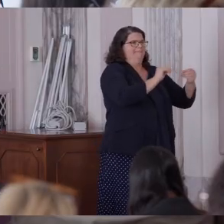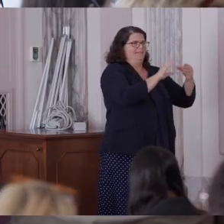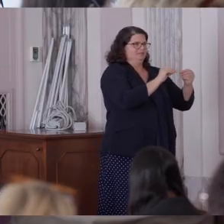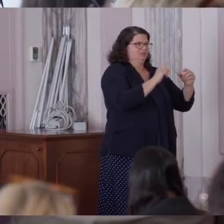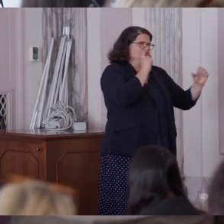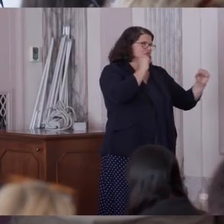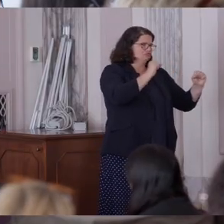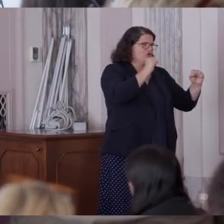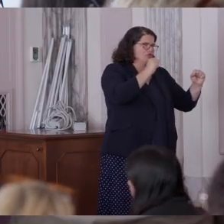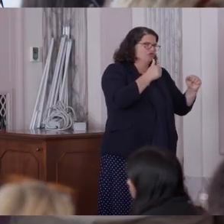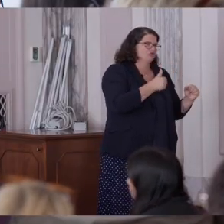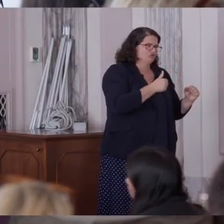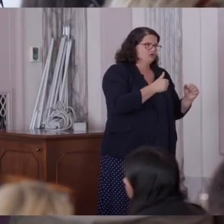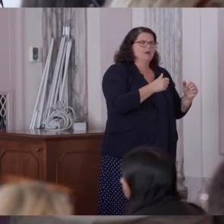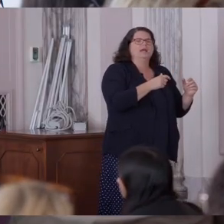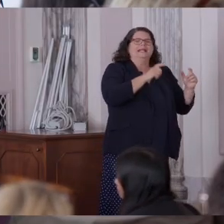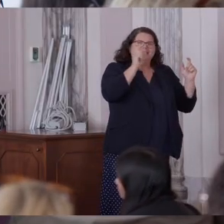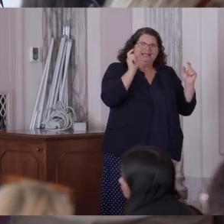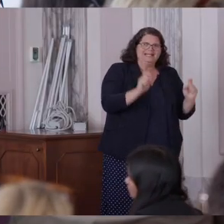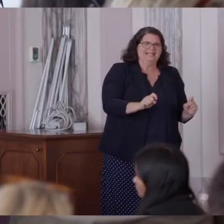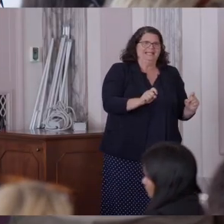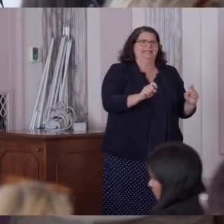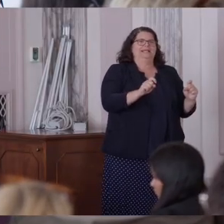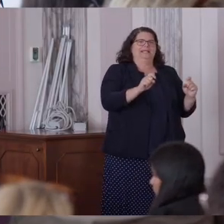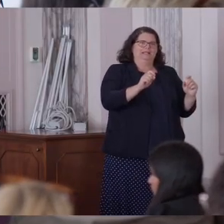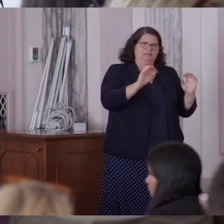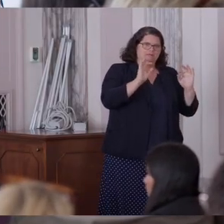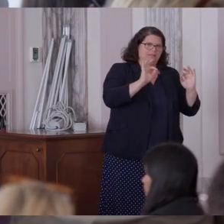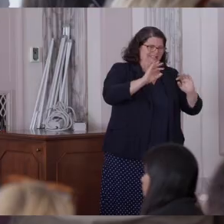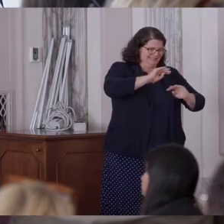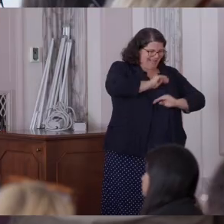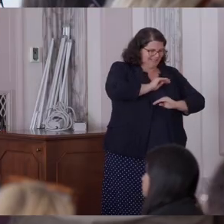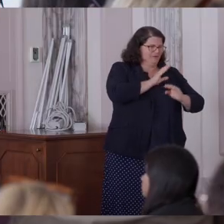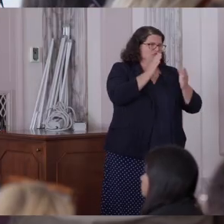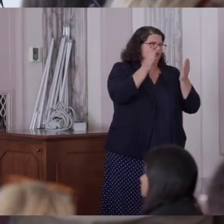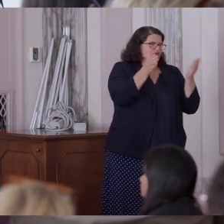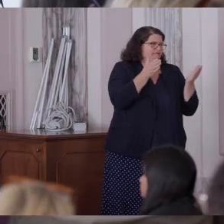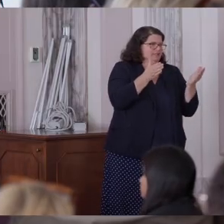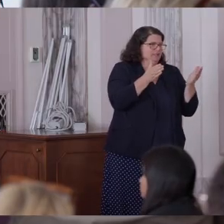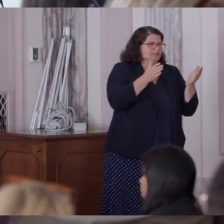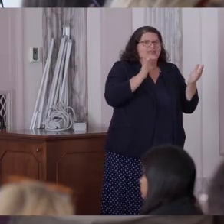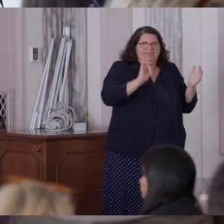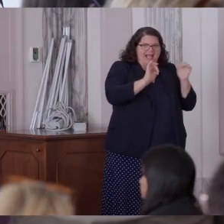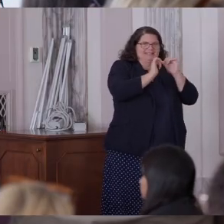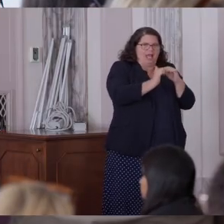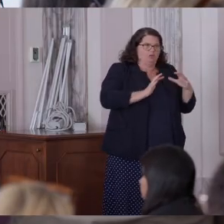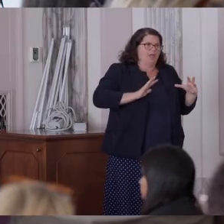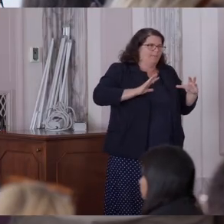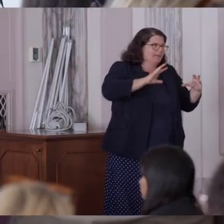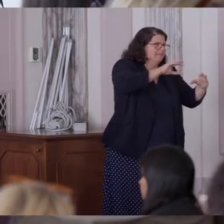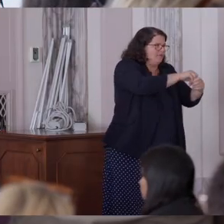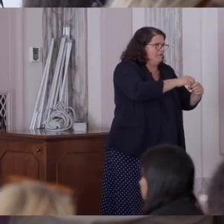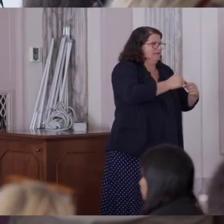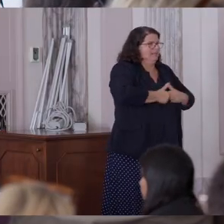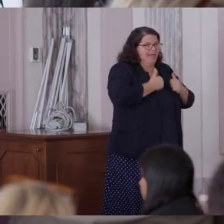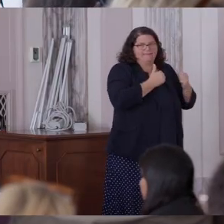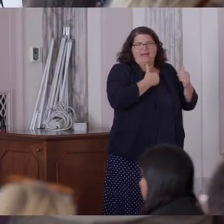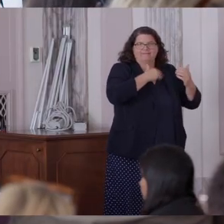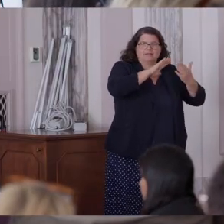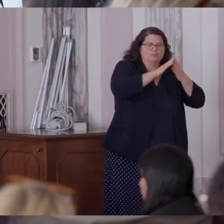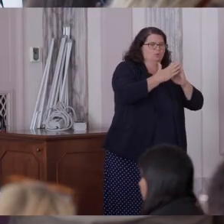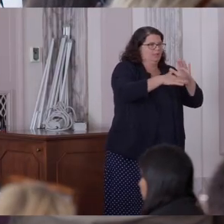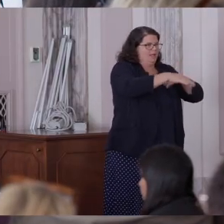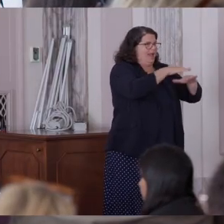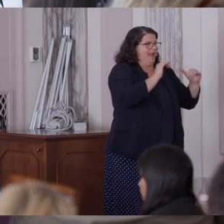that adequate services, no matter what your disability, are part of a life in the community. That comes together. The more you have a